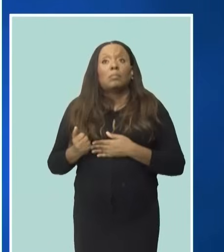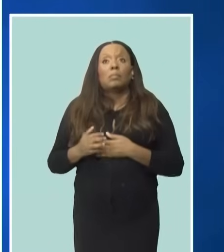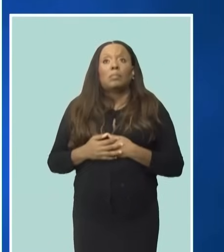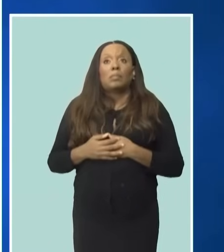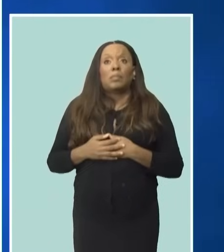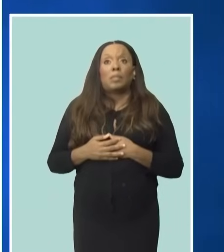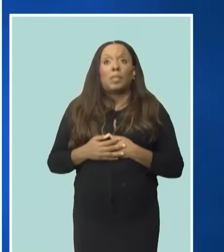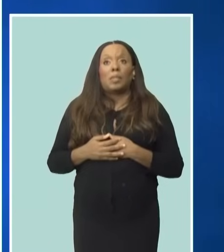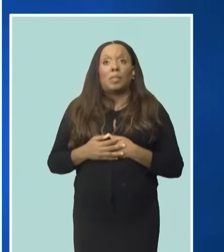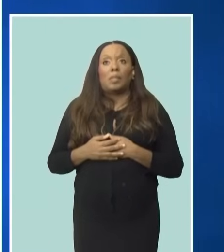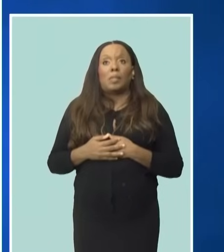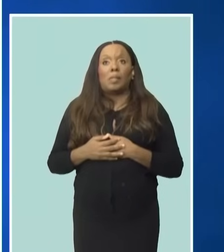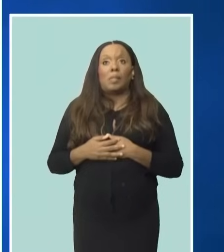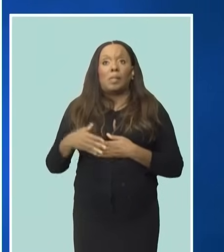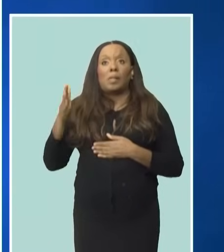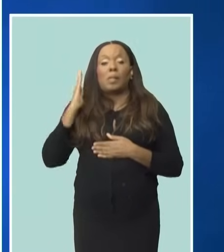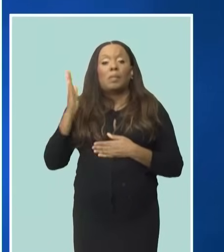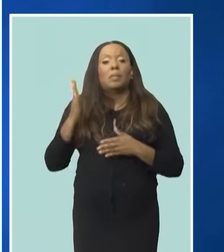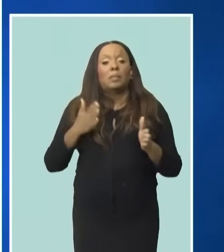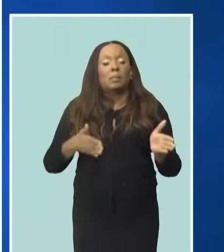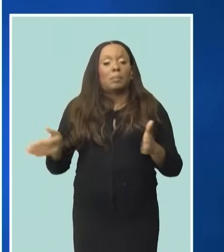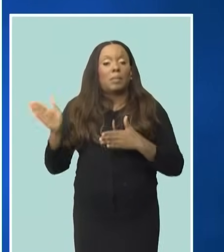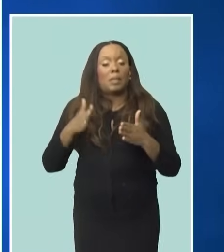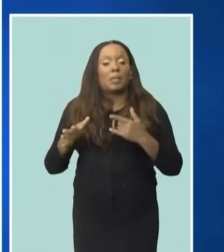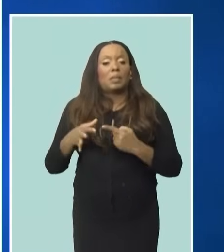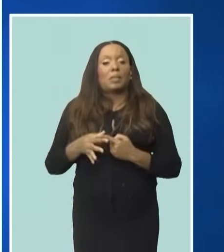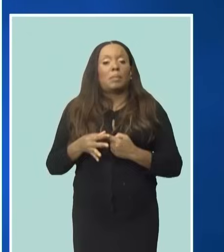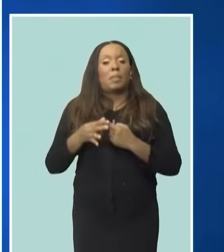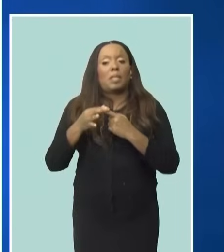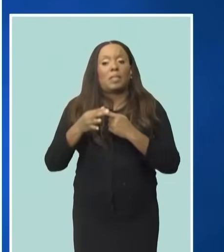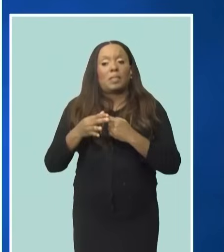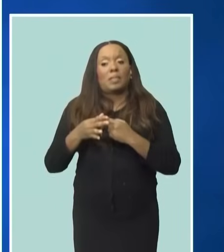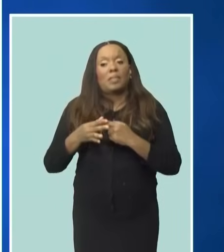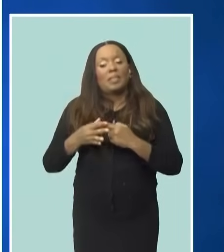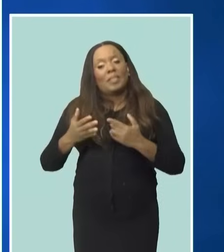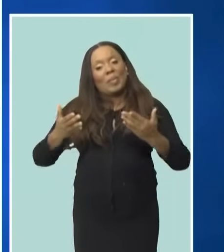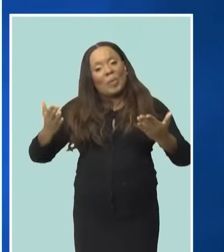going to plan a special reception for the very first